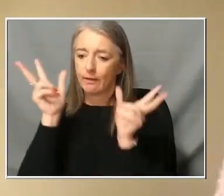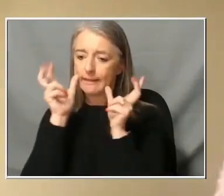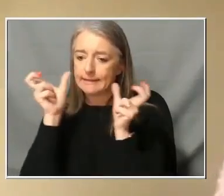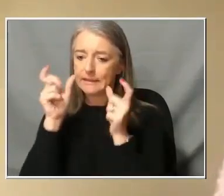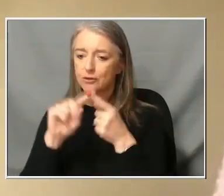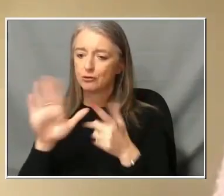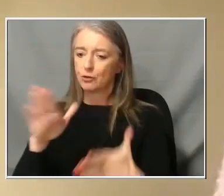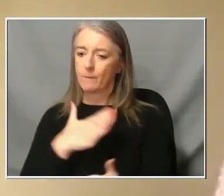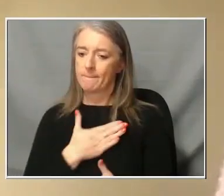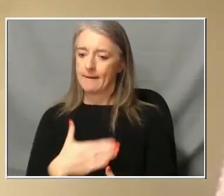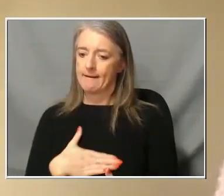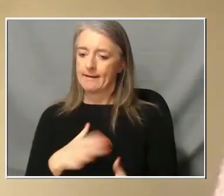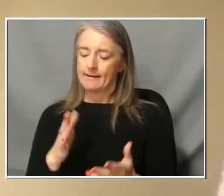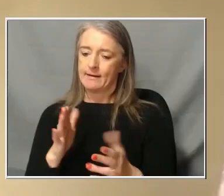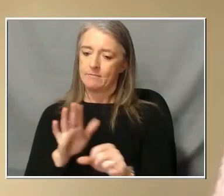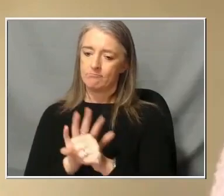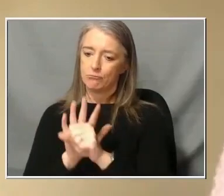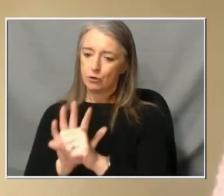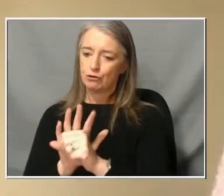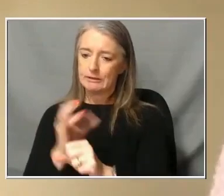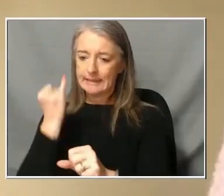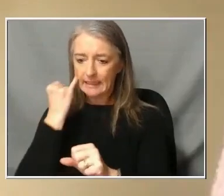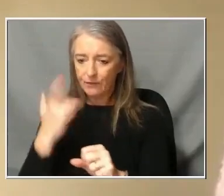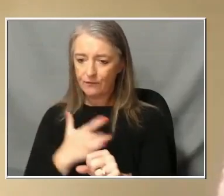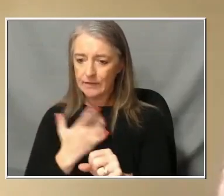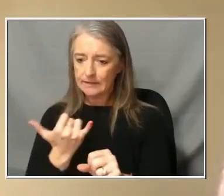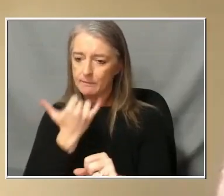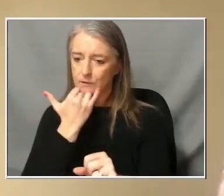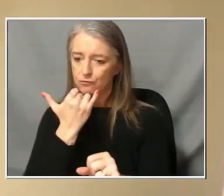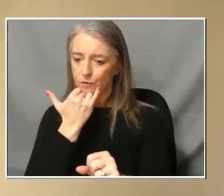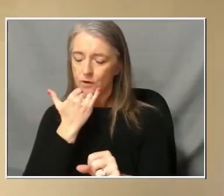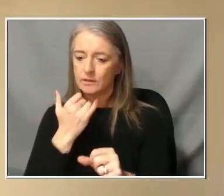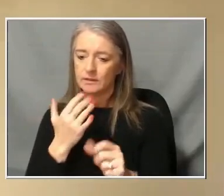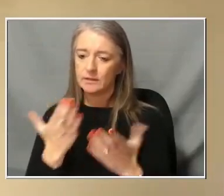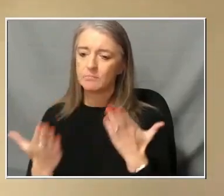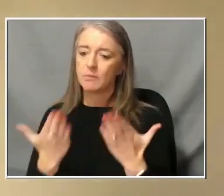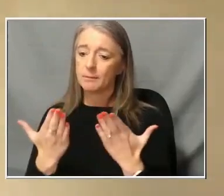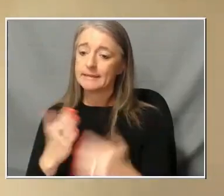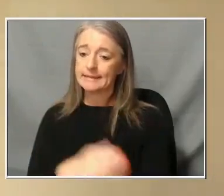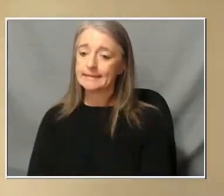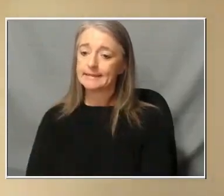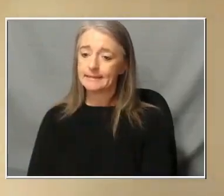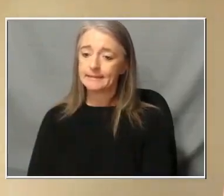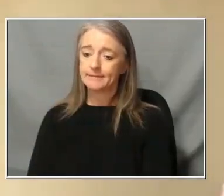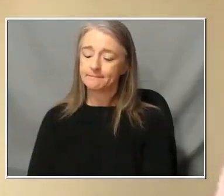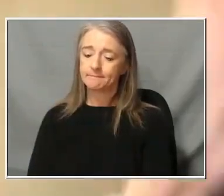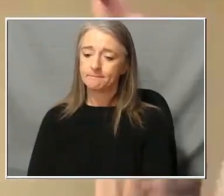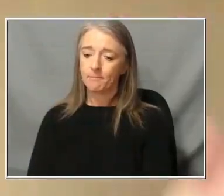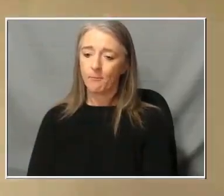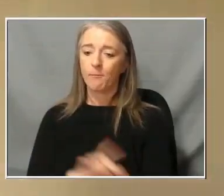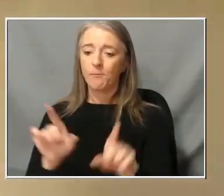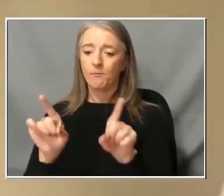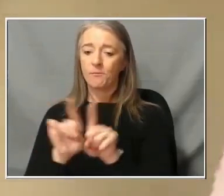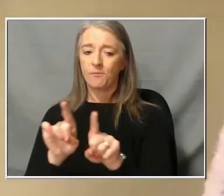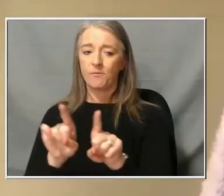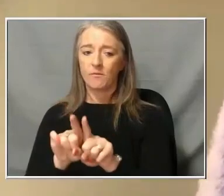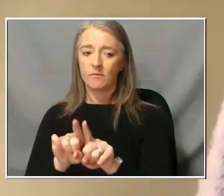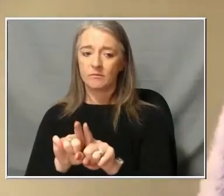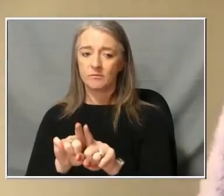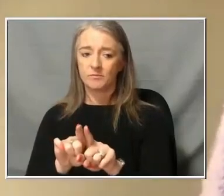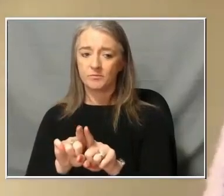you're pushing if you feel like something's wrong. It probably is. And also, I